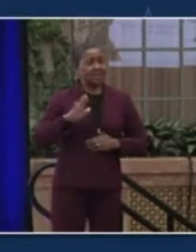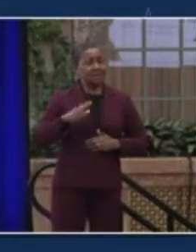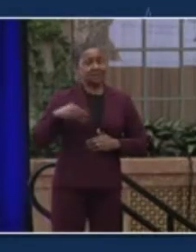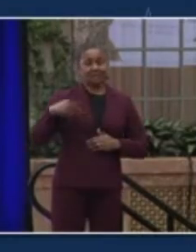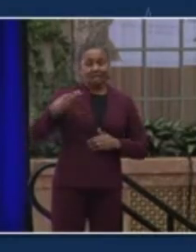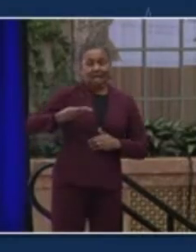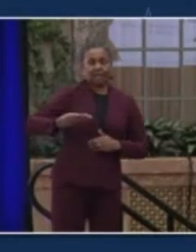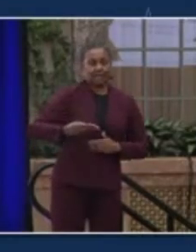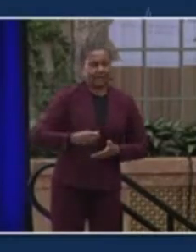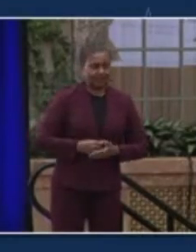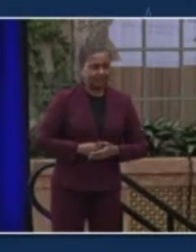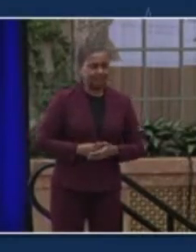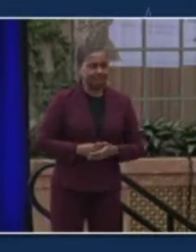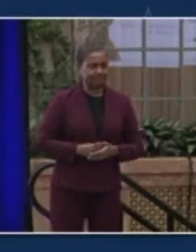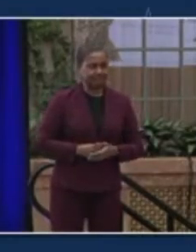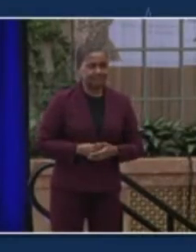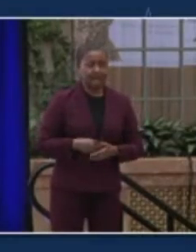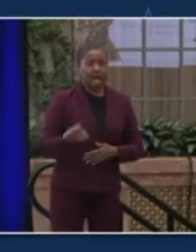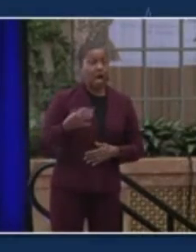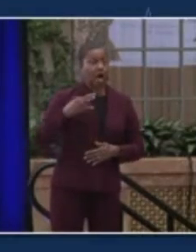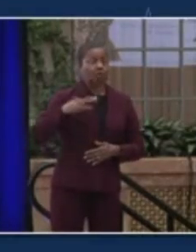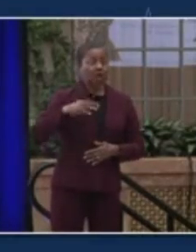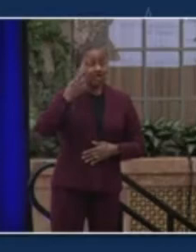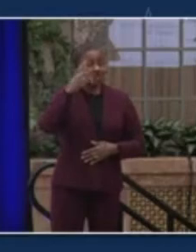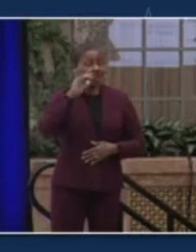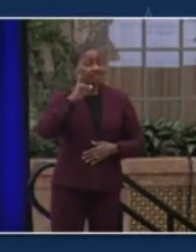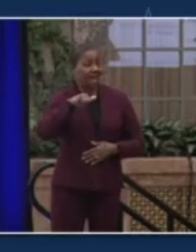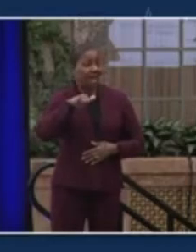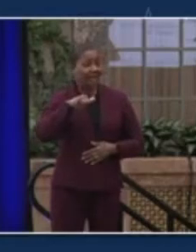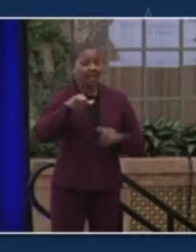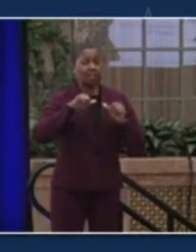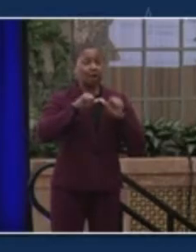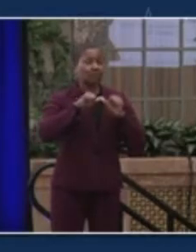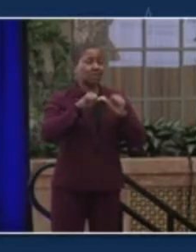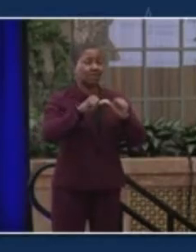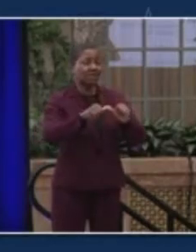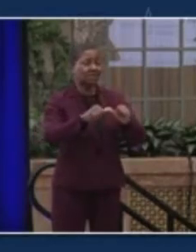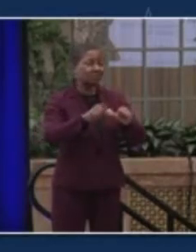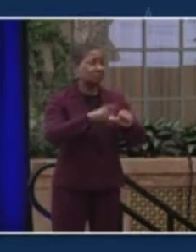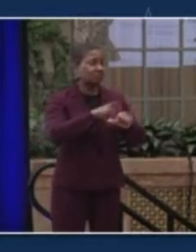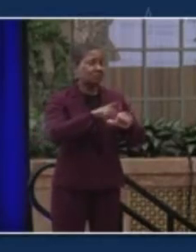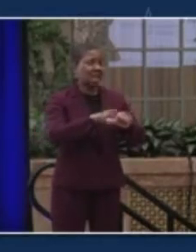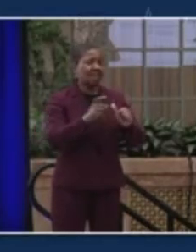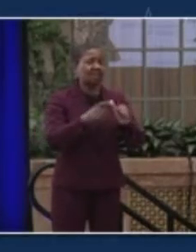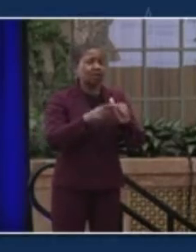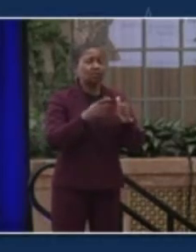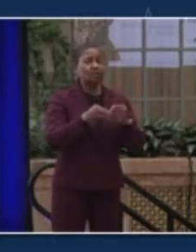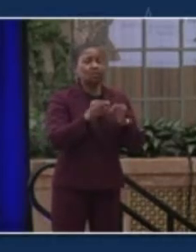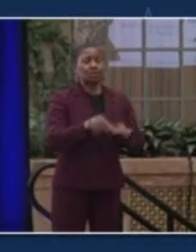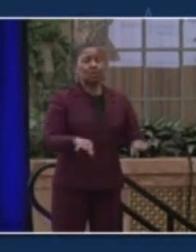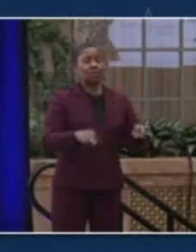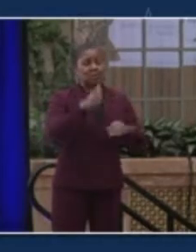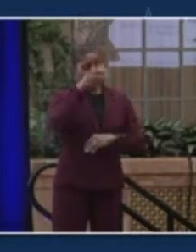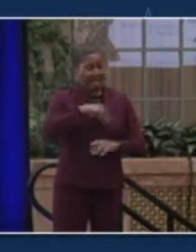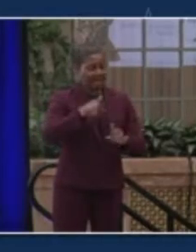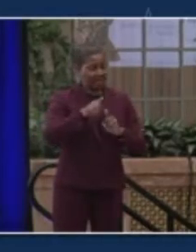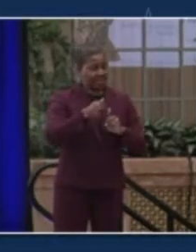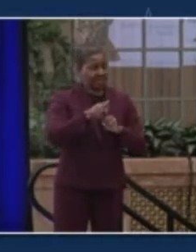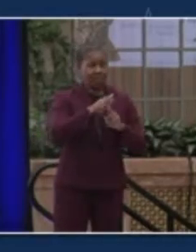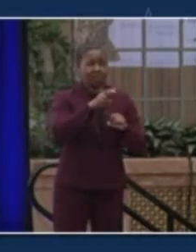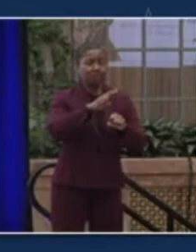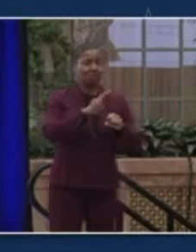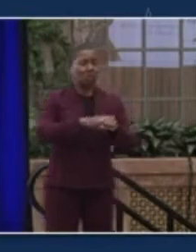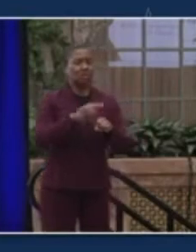legacy. Credit for that longevity goes first and foremost to the man himself, but of course